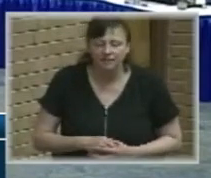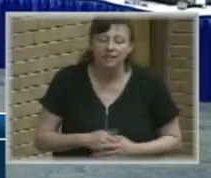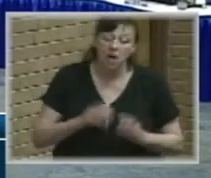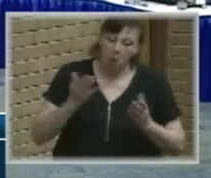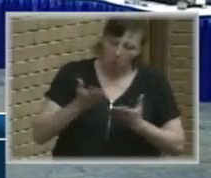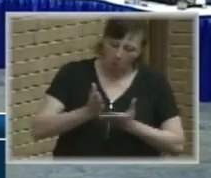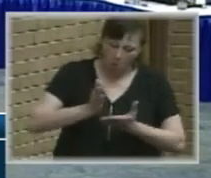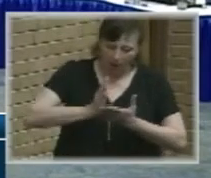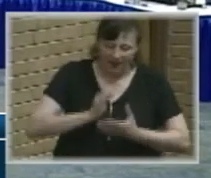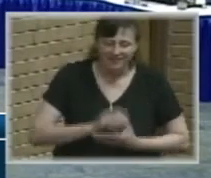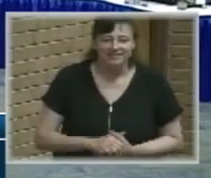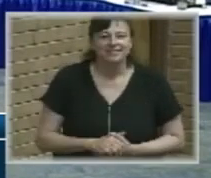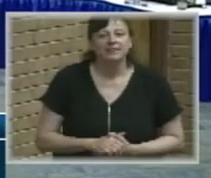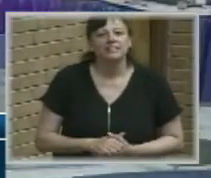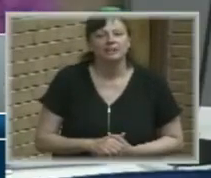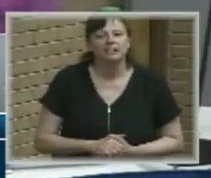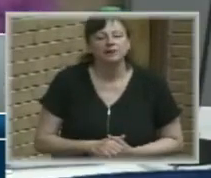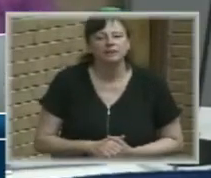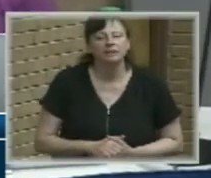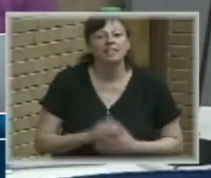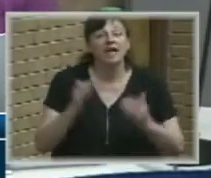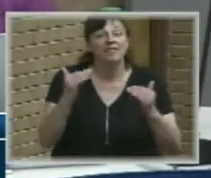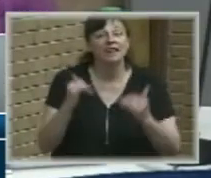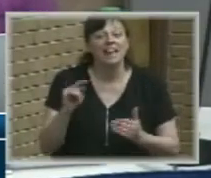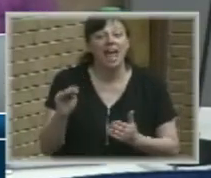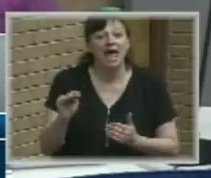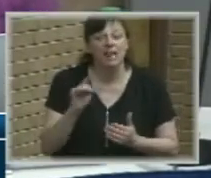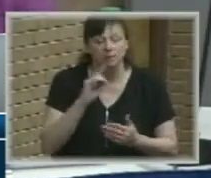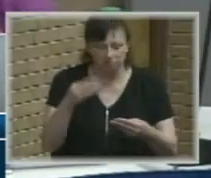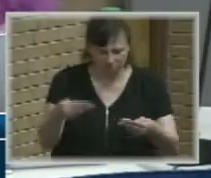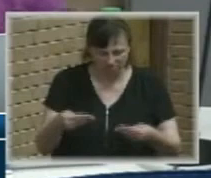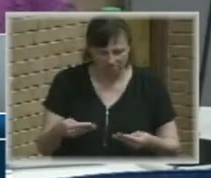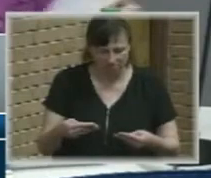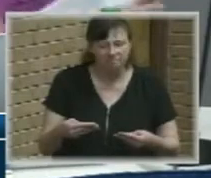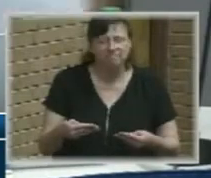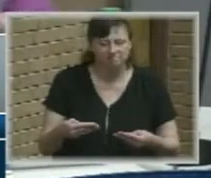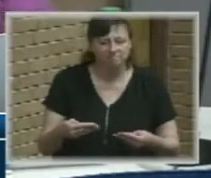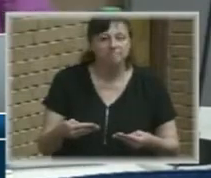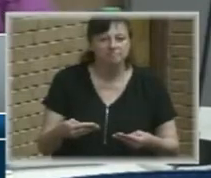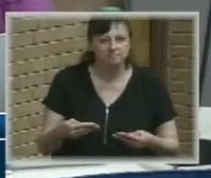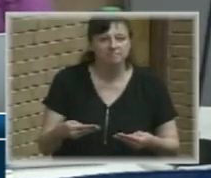All right. The next matter before us seeks to